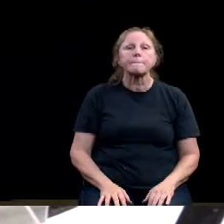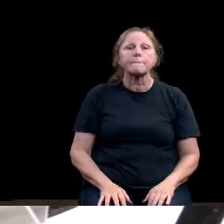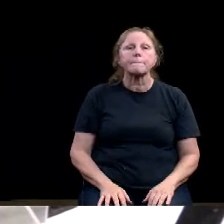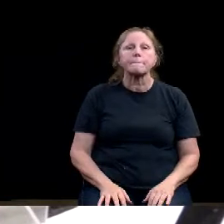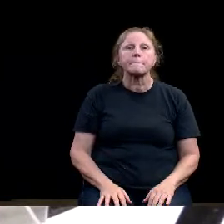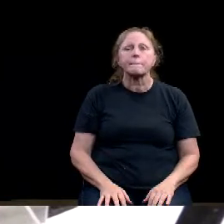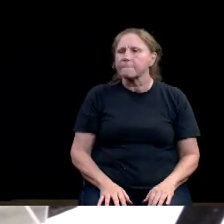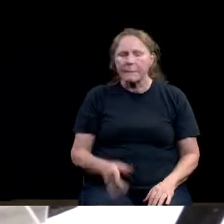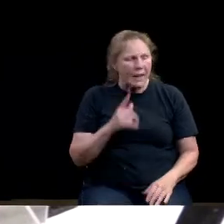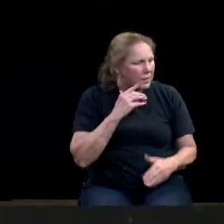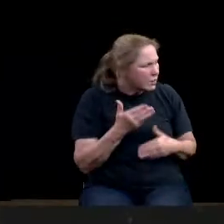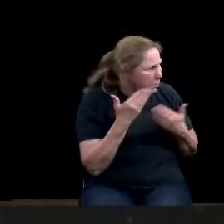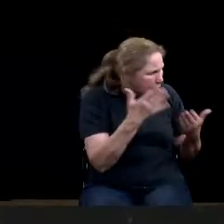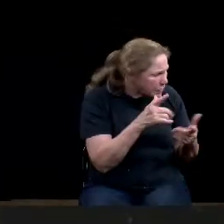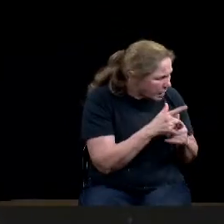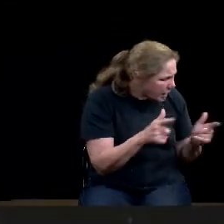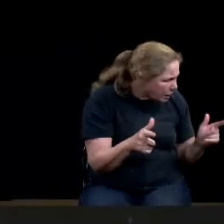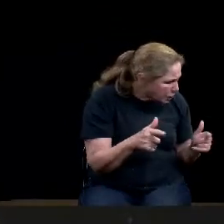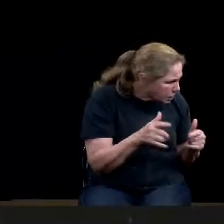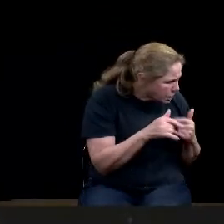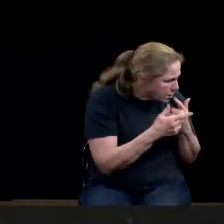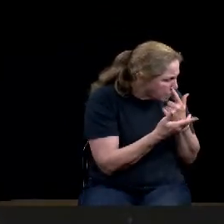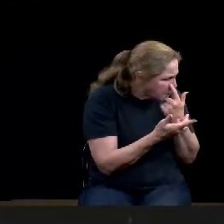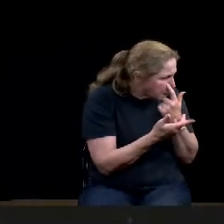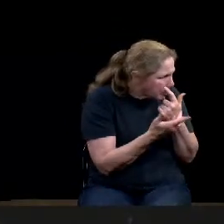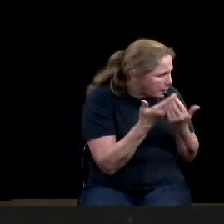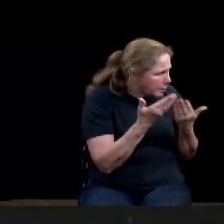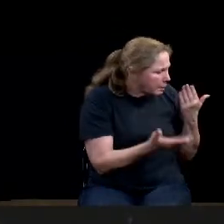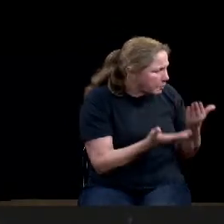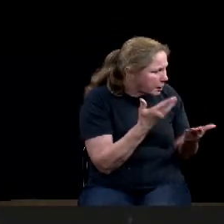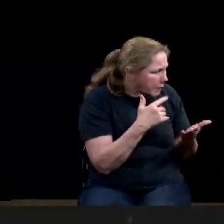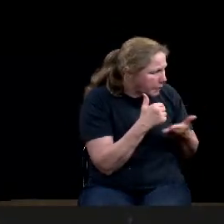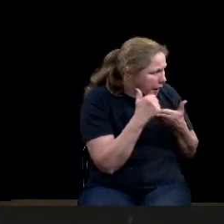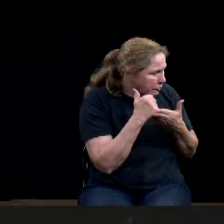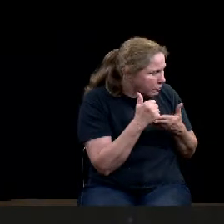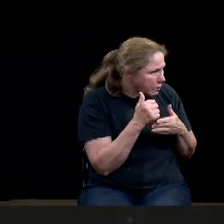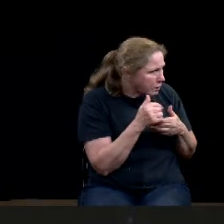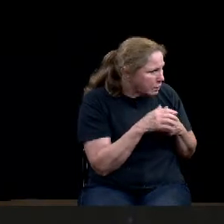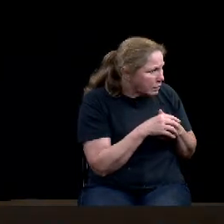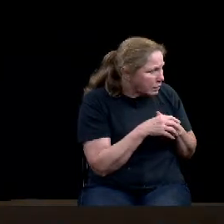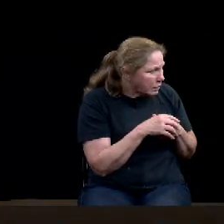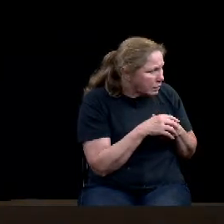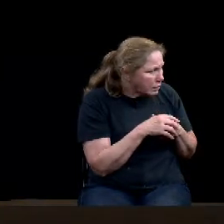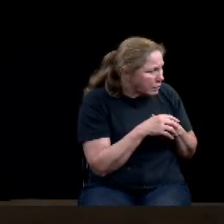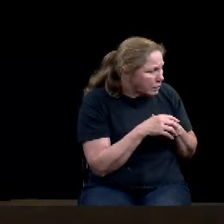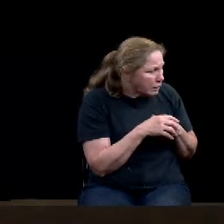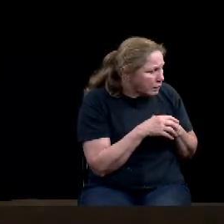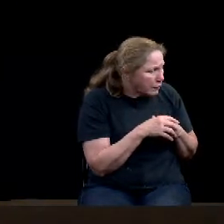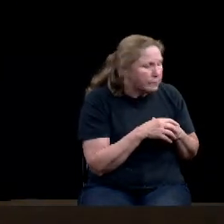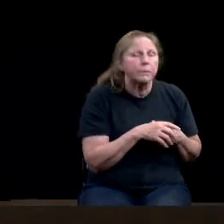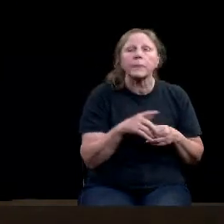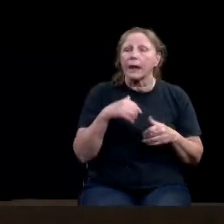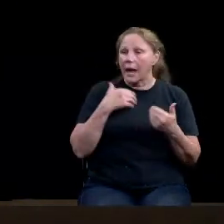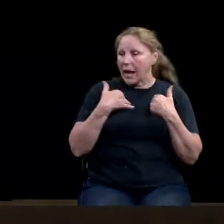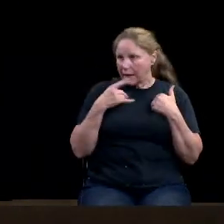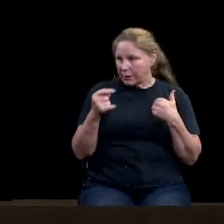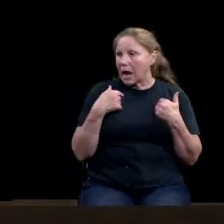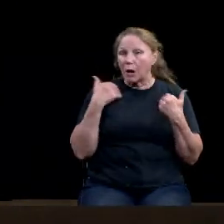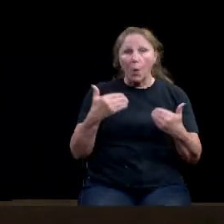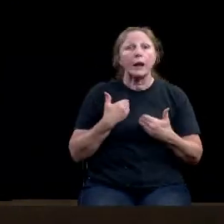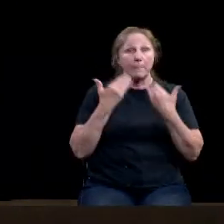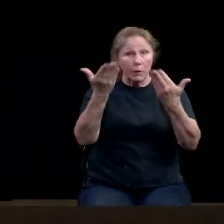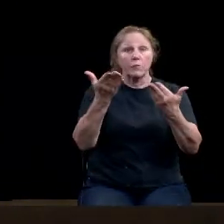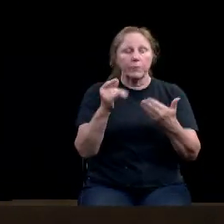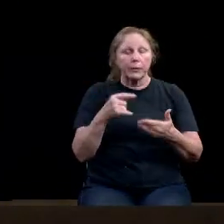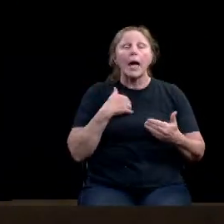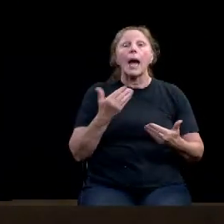I have it, so how about I'll make the motion? I motion that the City Secretary accept the certified election results as recited by the City Secretary and as received